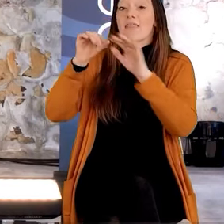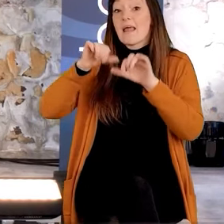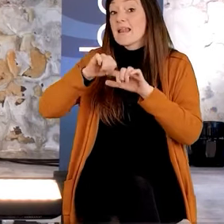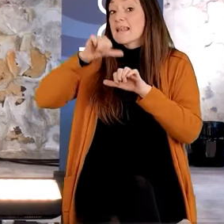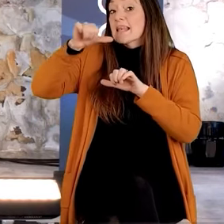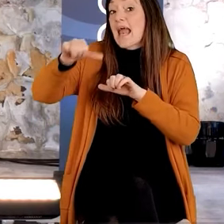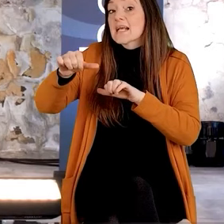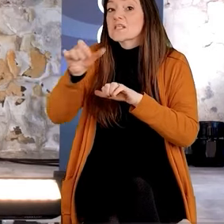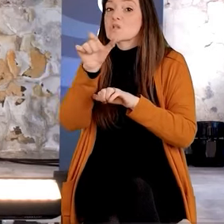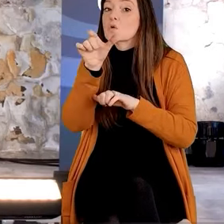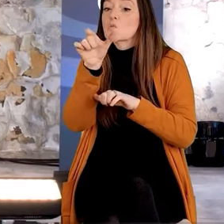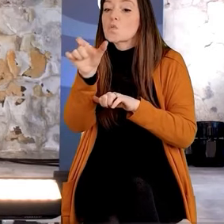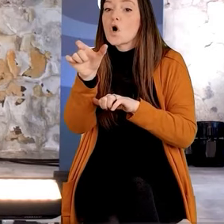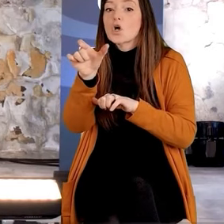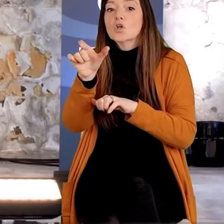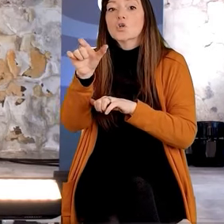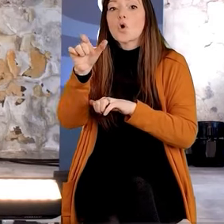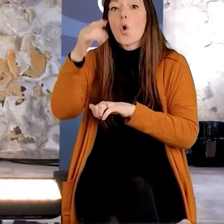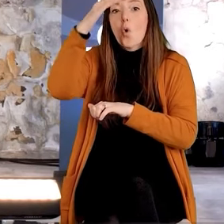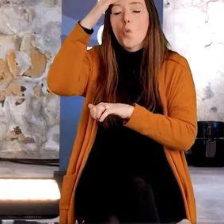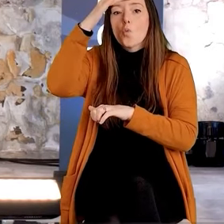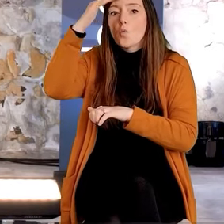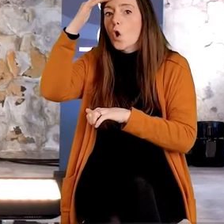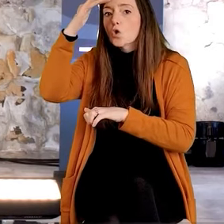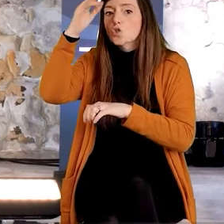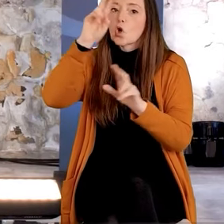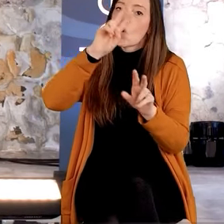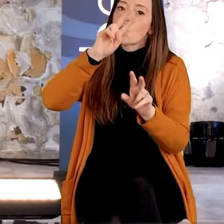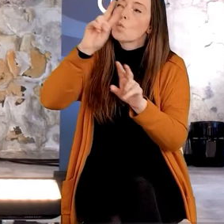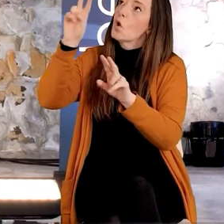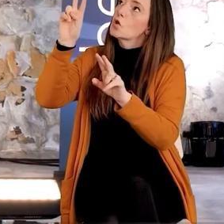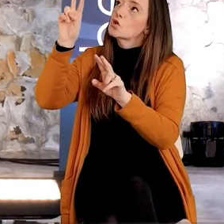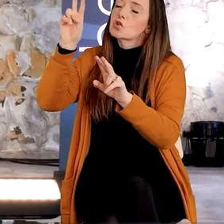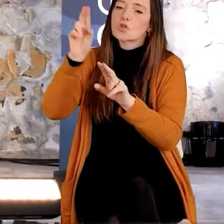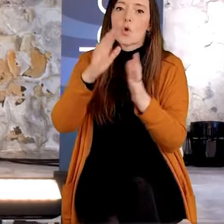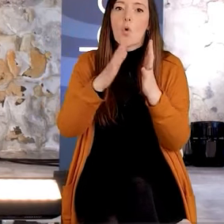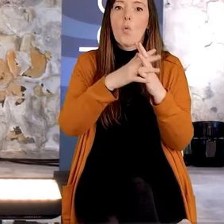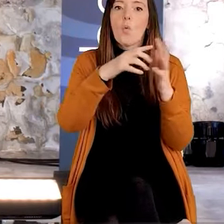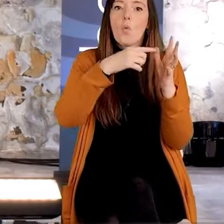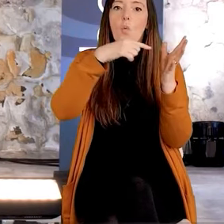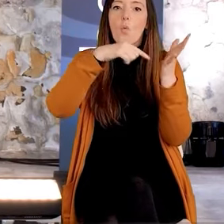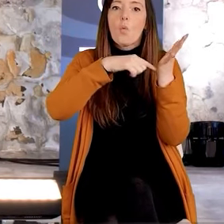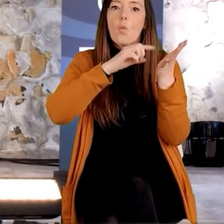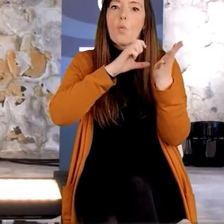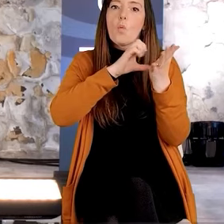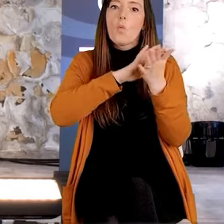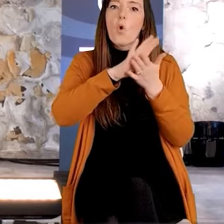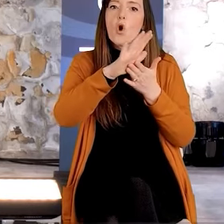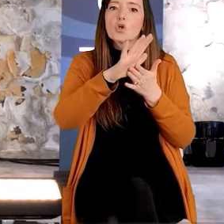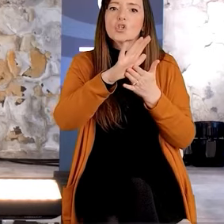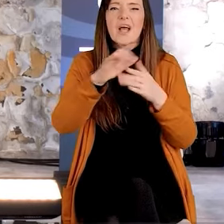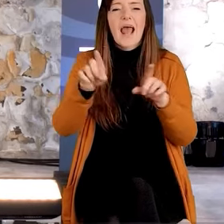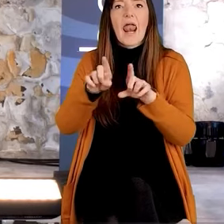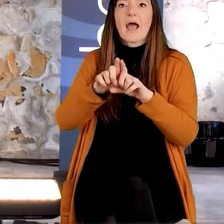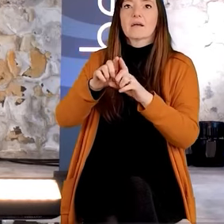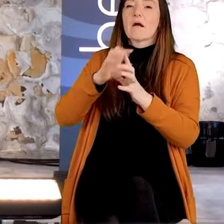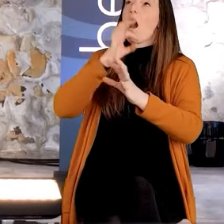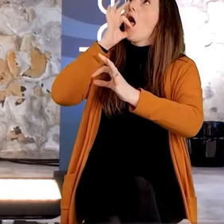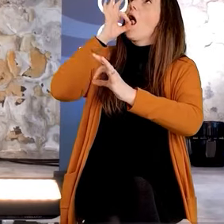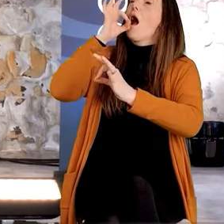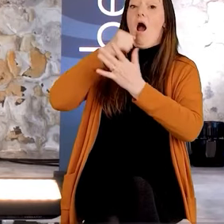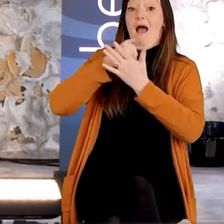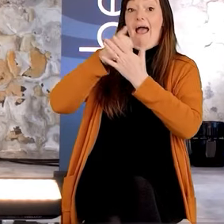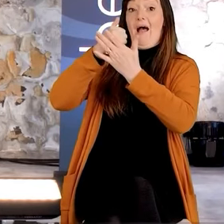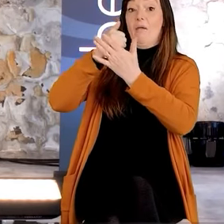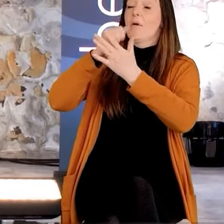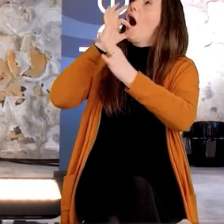watch. And that little word watch at the end of verse 3, it's like I'm going to